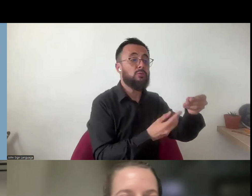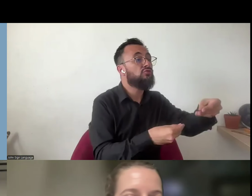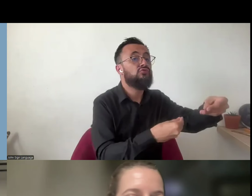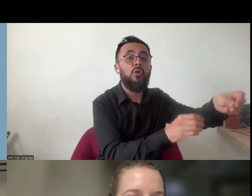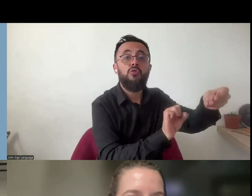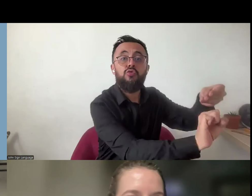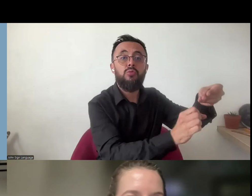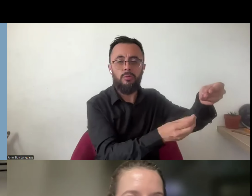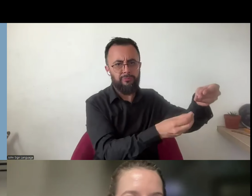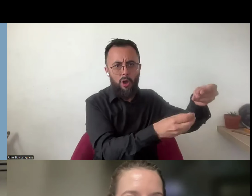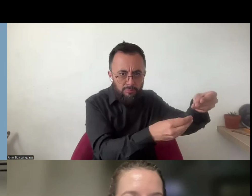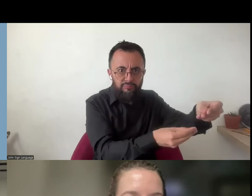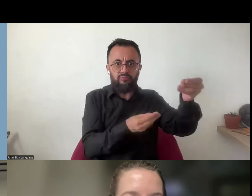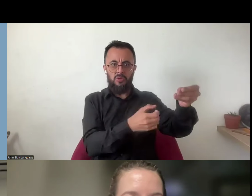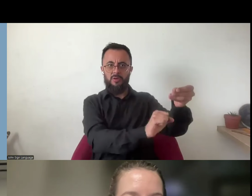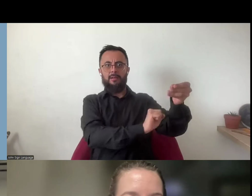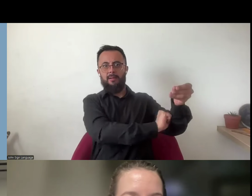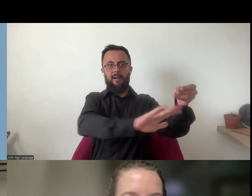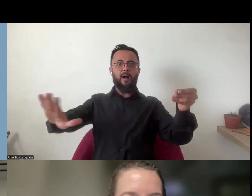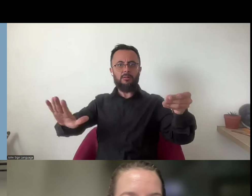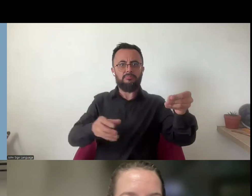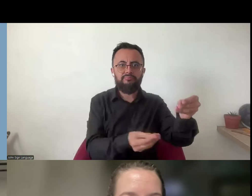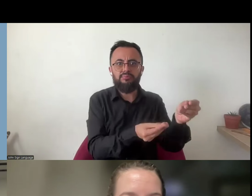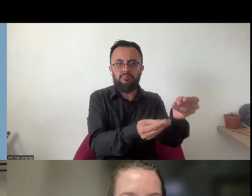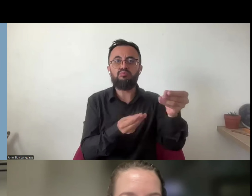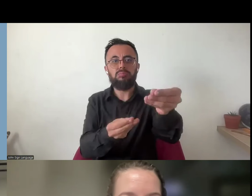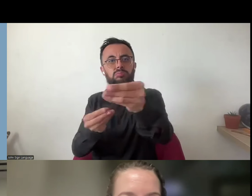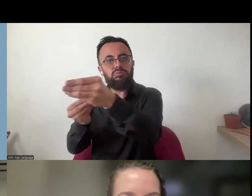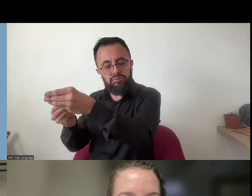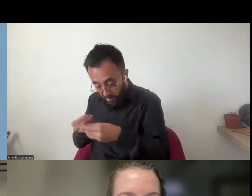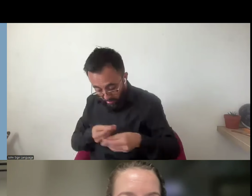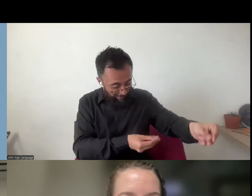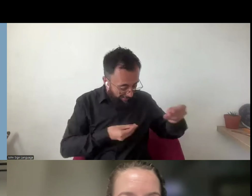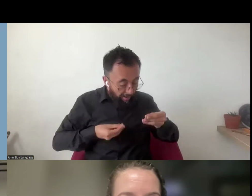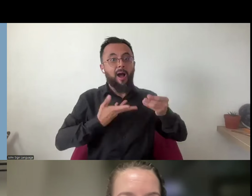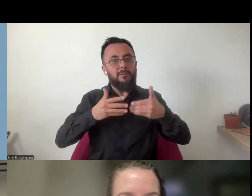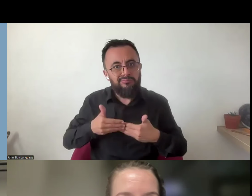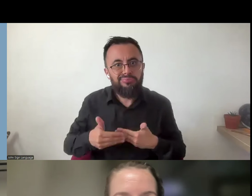from partnership and it stems from evidence.